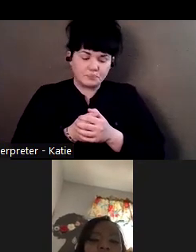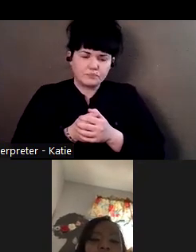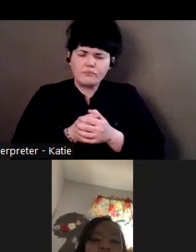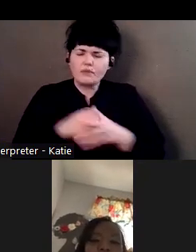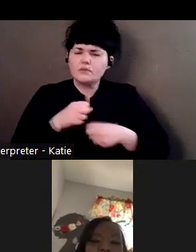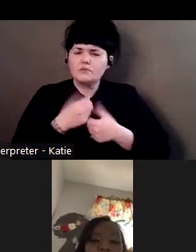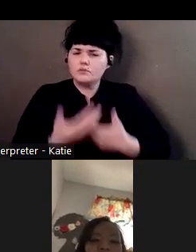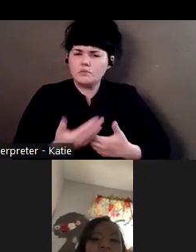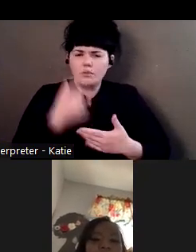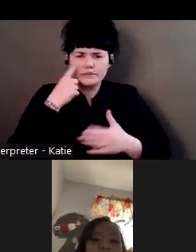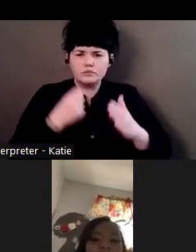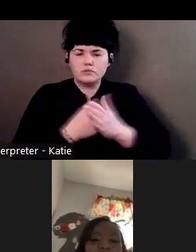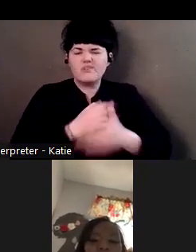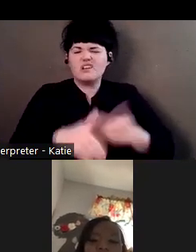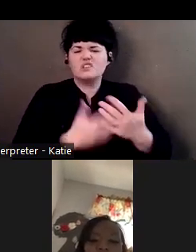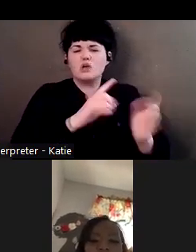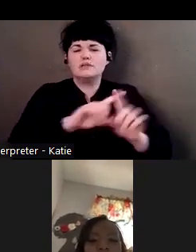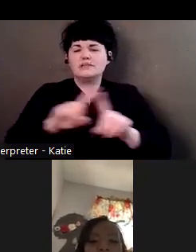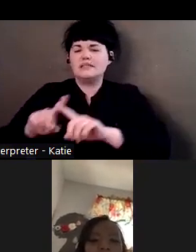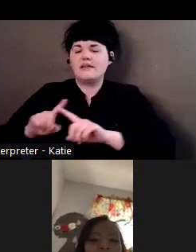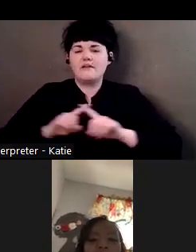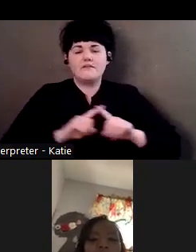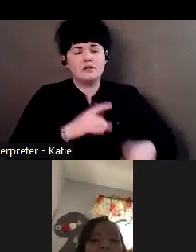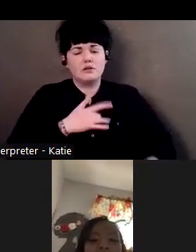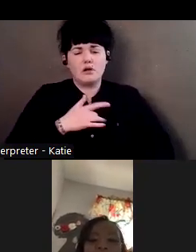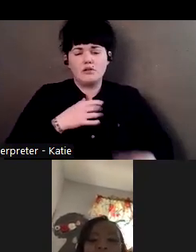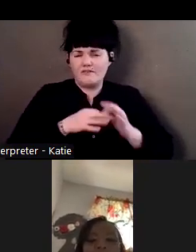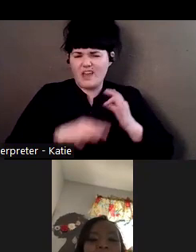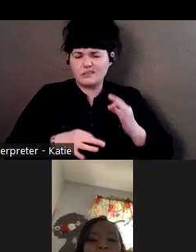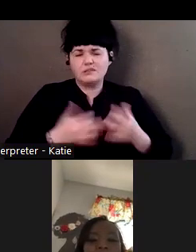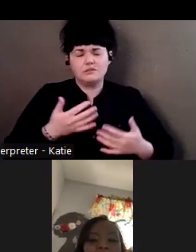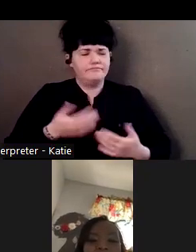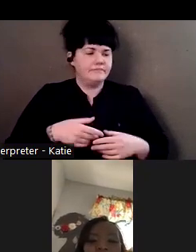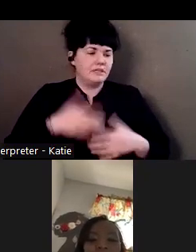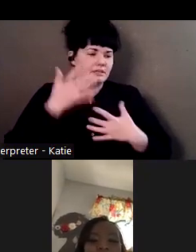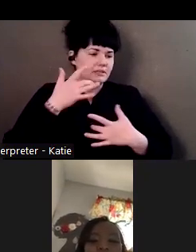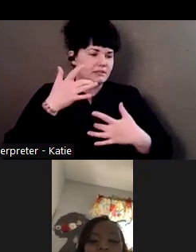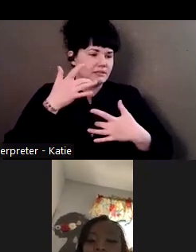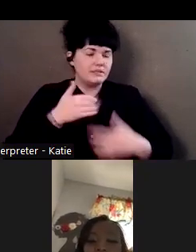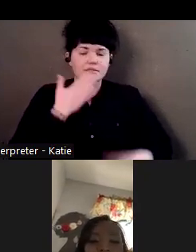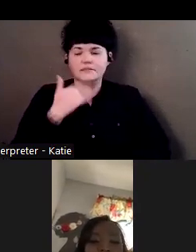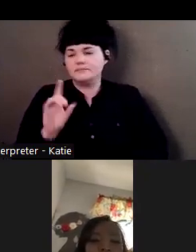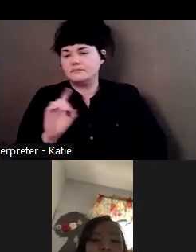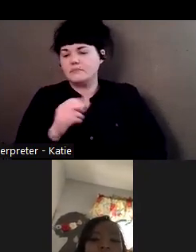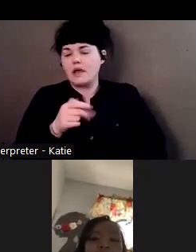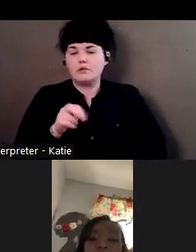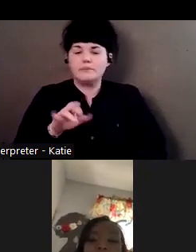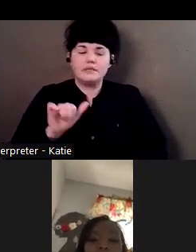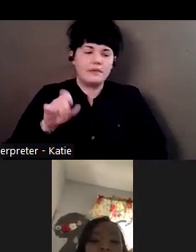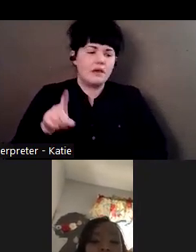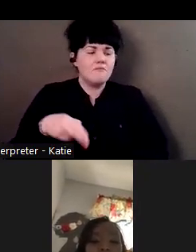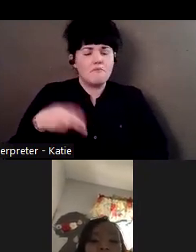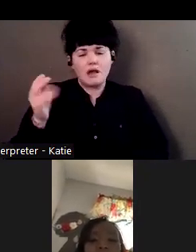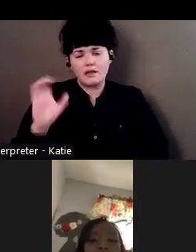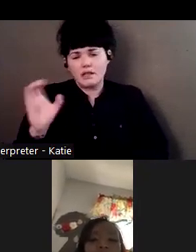cardiovascular diseases such as hypertension or high blood pressure, diabetes, hyperlipidemia, or high cholesterol,